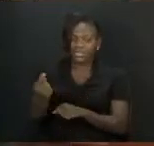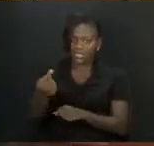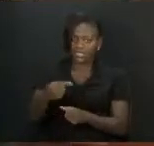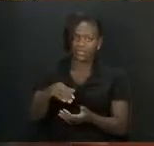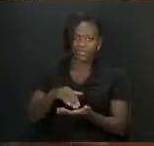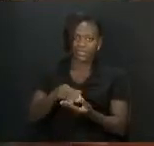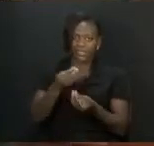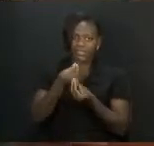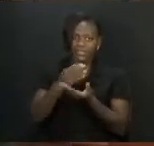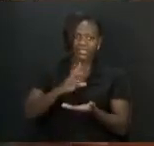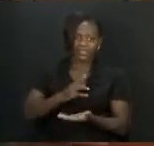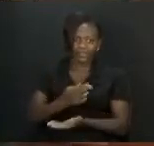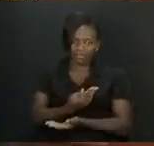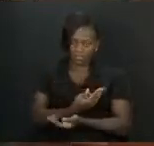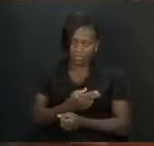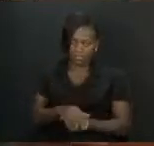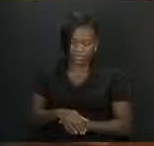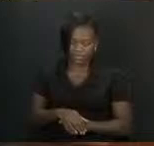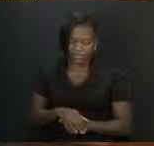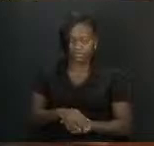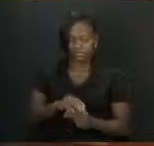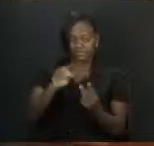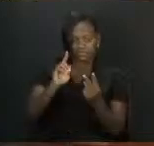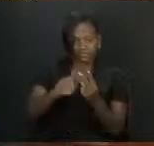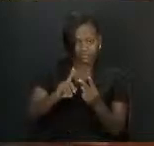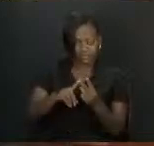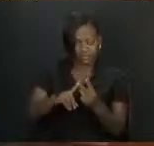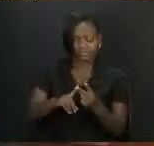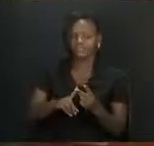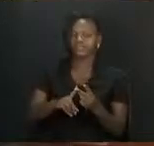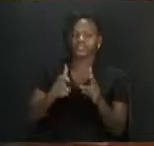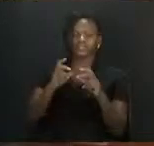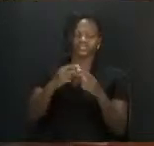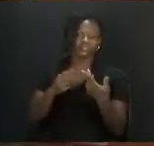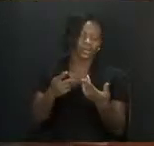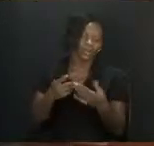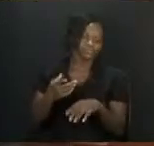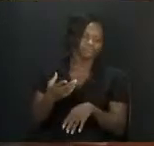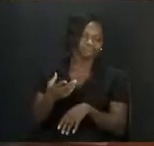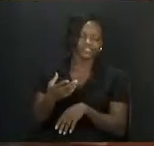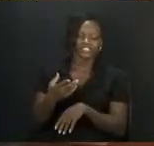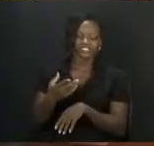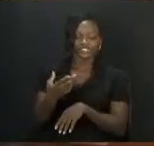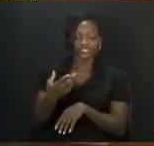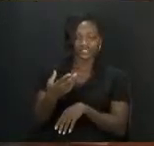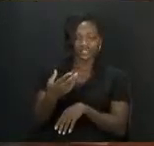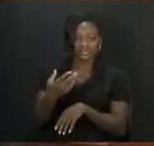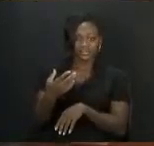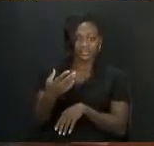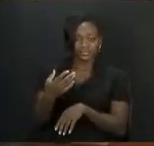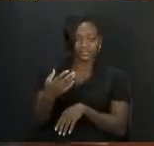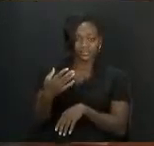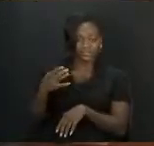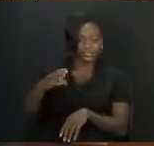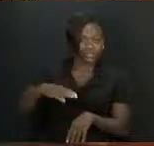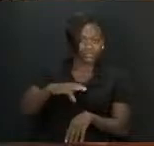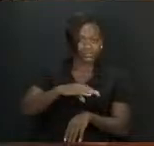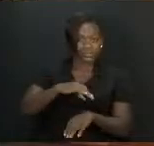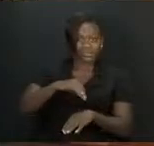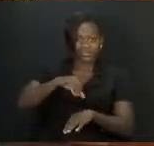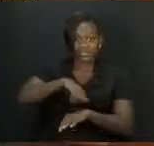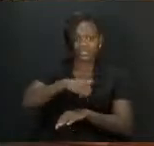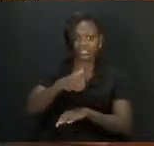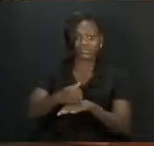the House. The issue about the committee composition. At Conclave, I told my colleague, we're almost